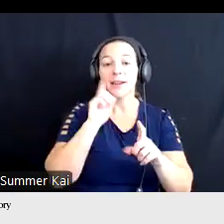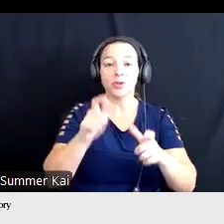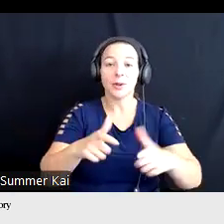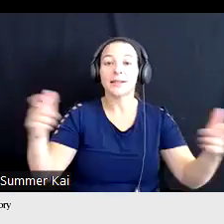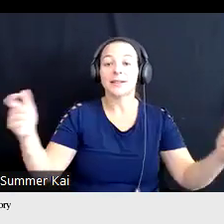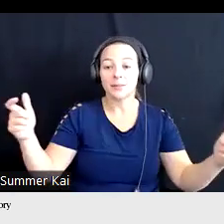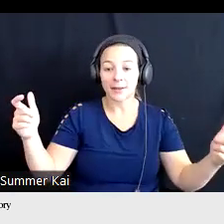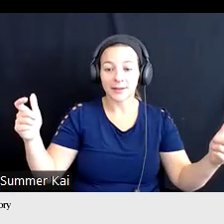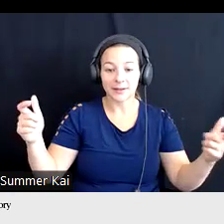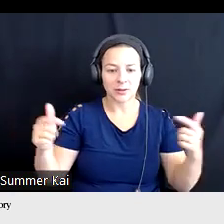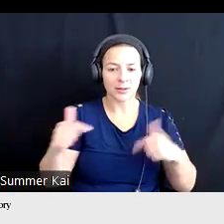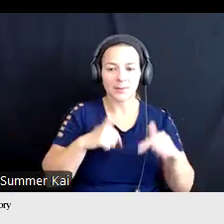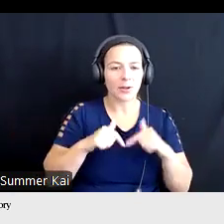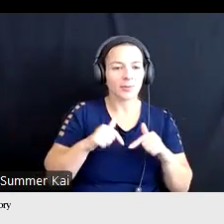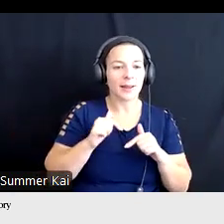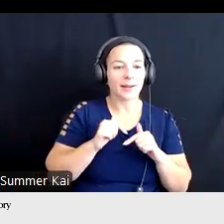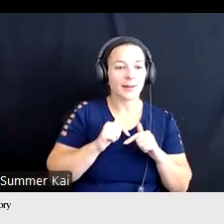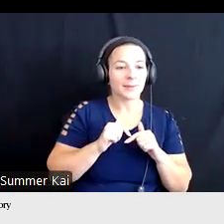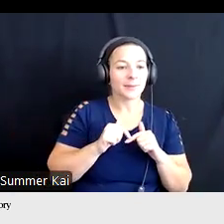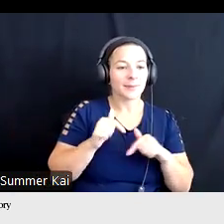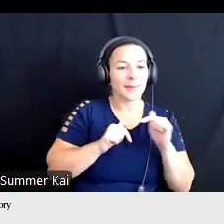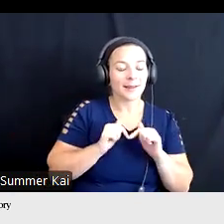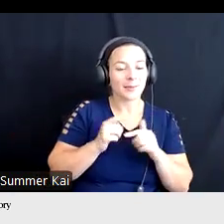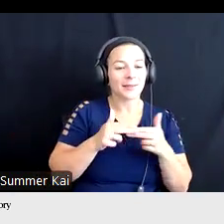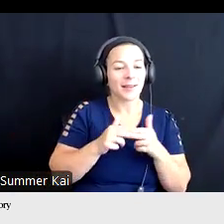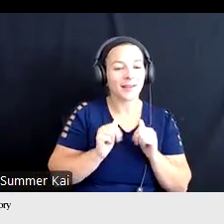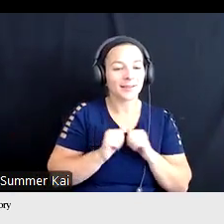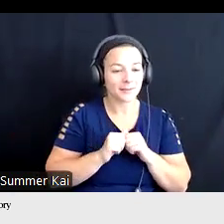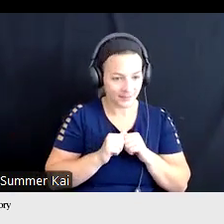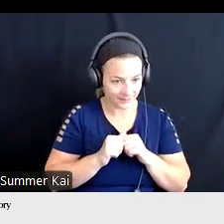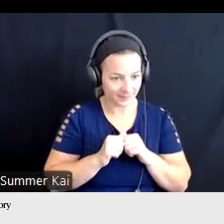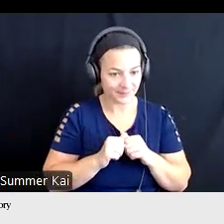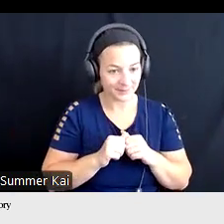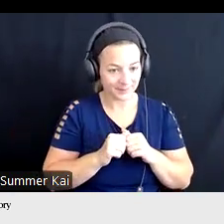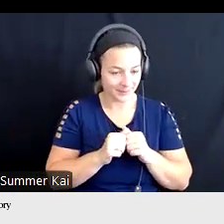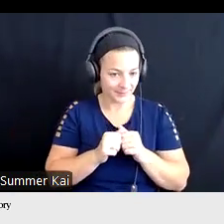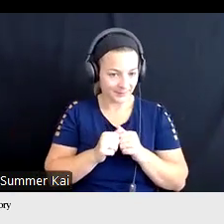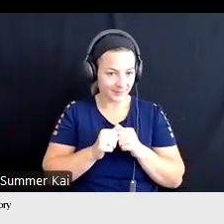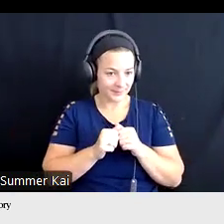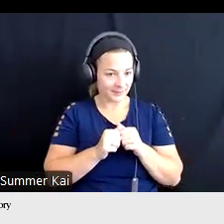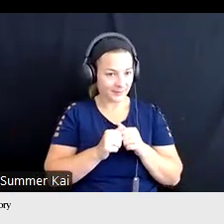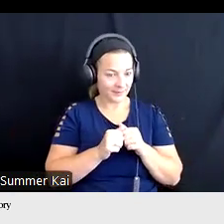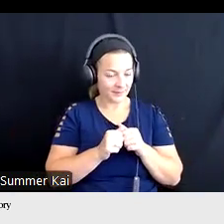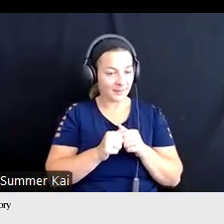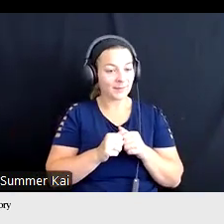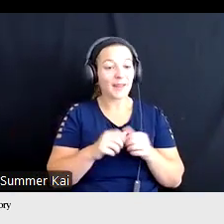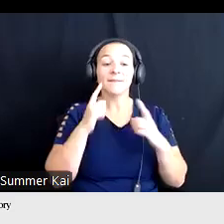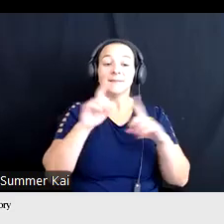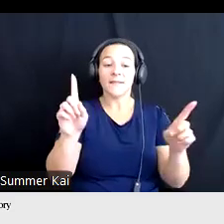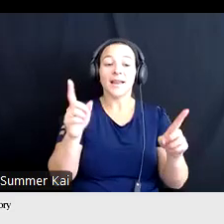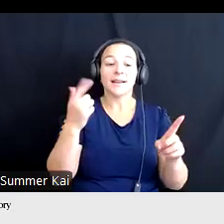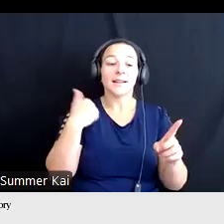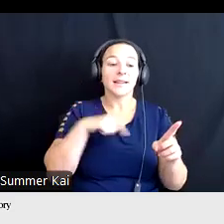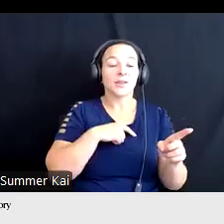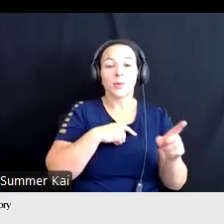findings. Oh, apologies. Prior slide, please. Thank you. And then finally, we